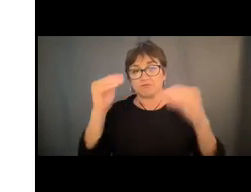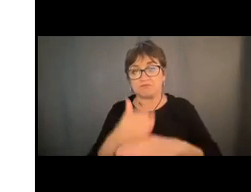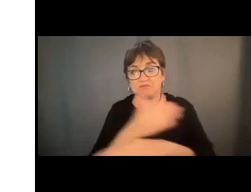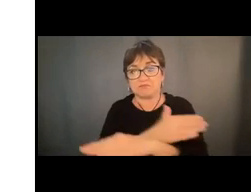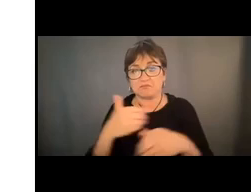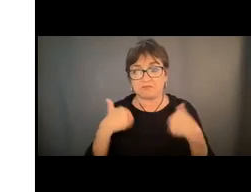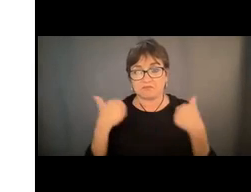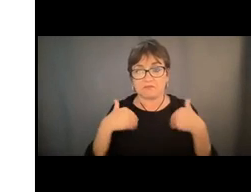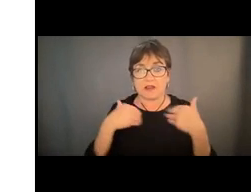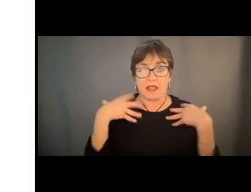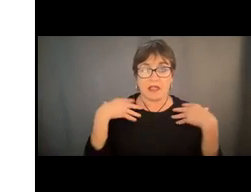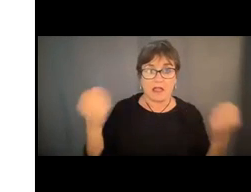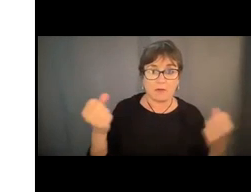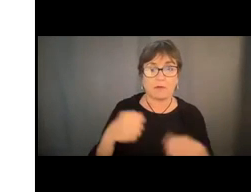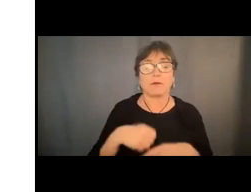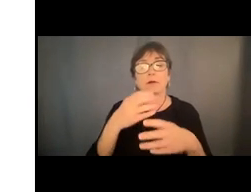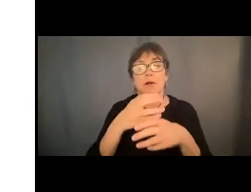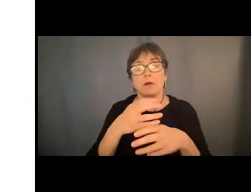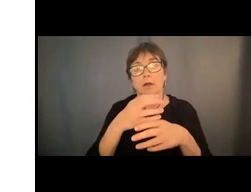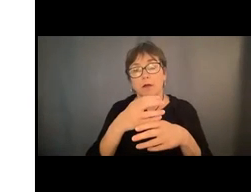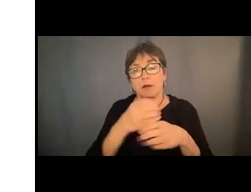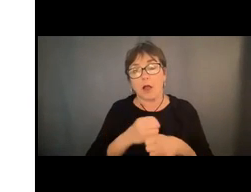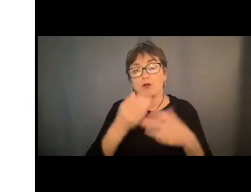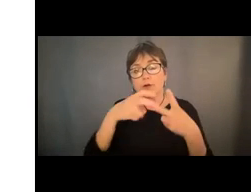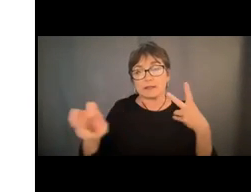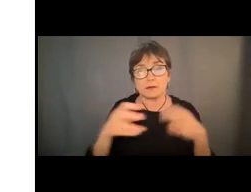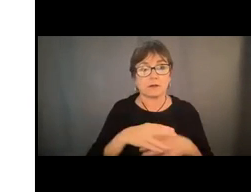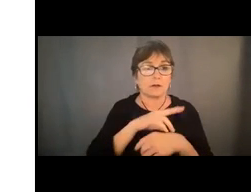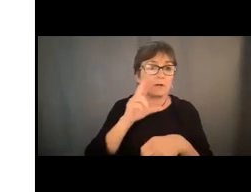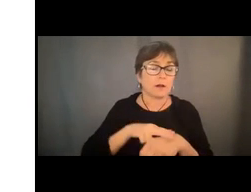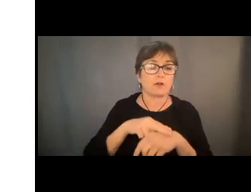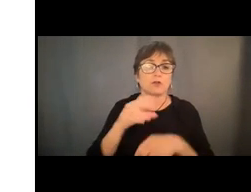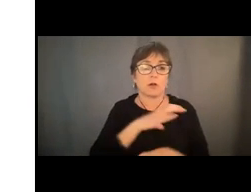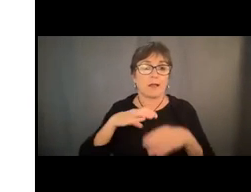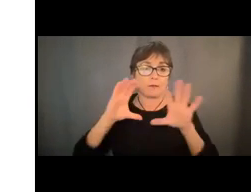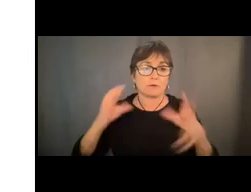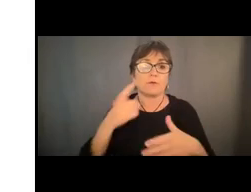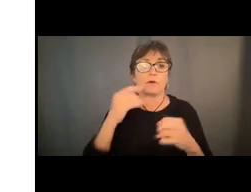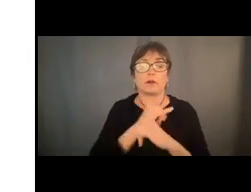National Council on Independent Living, the Missouri Parents Act,